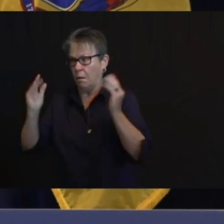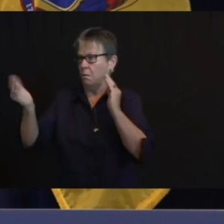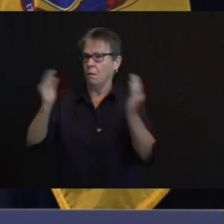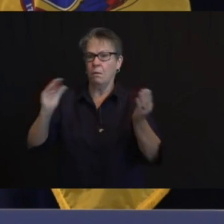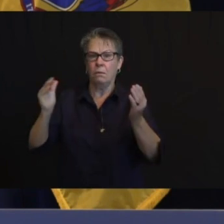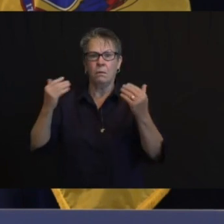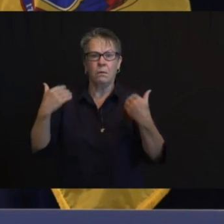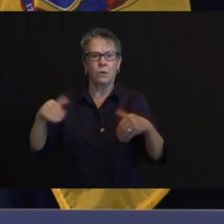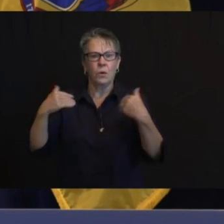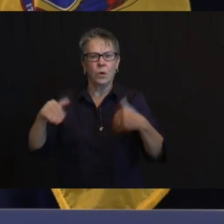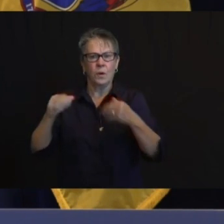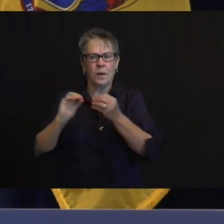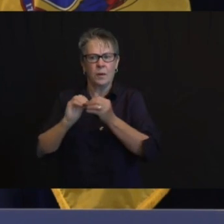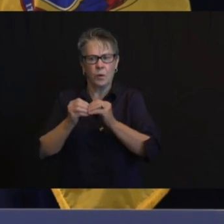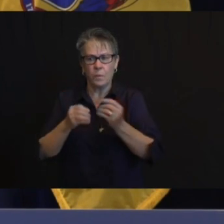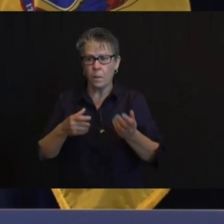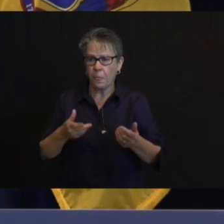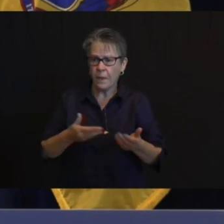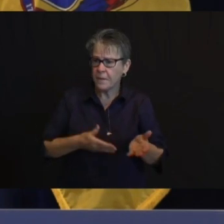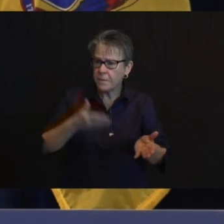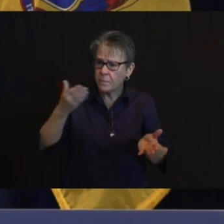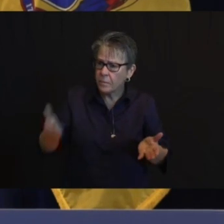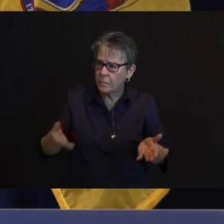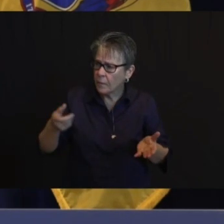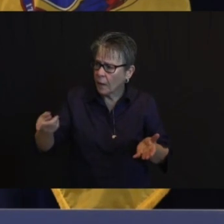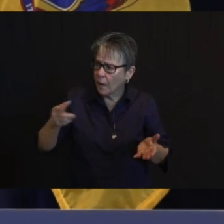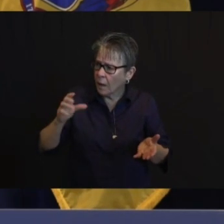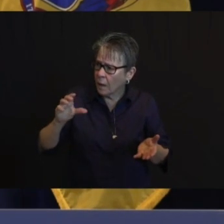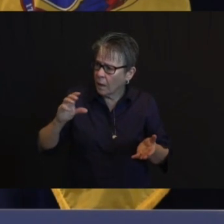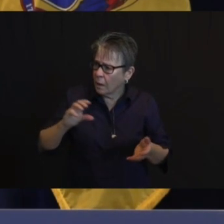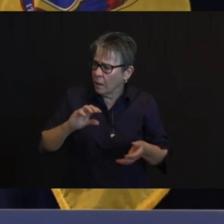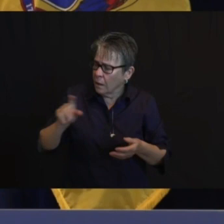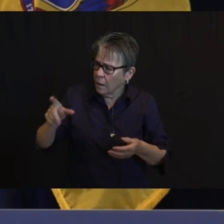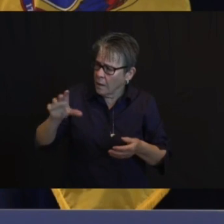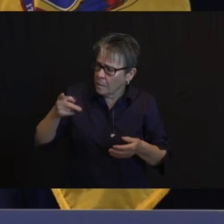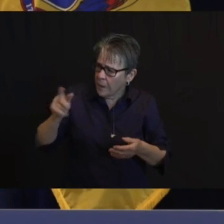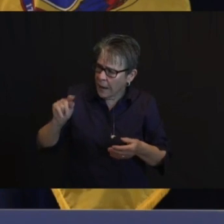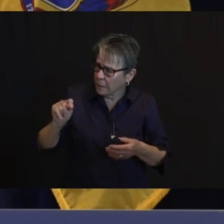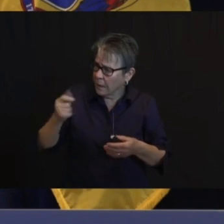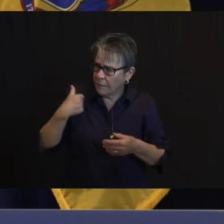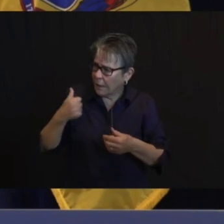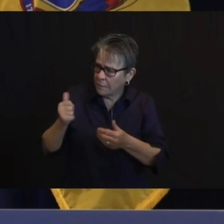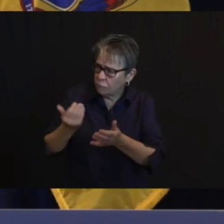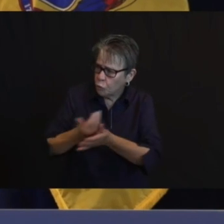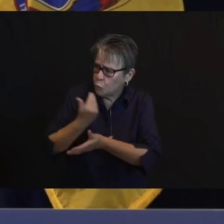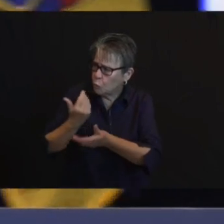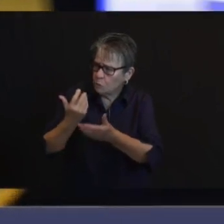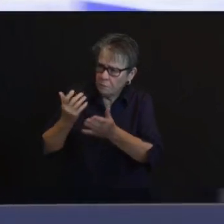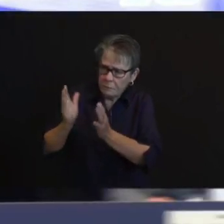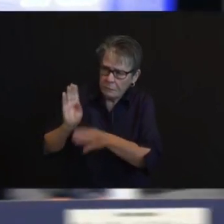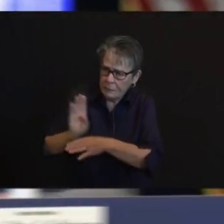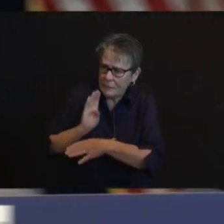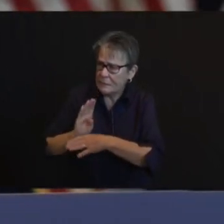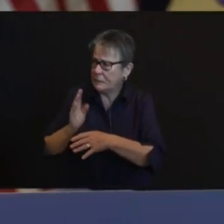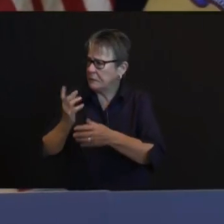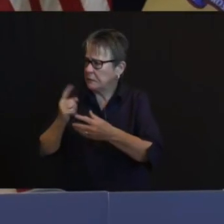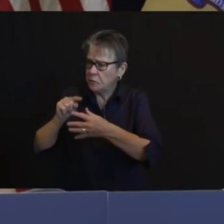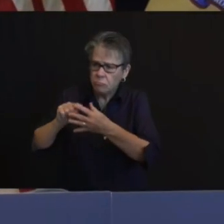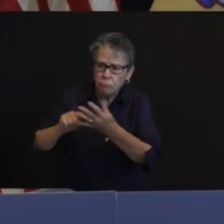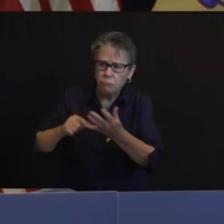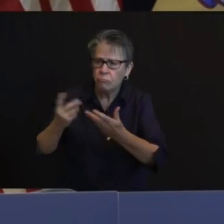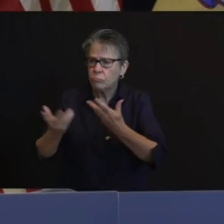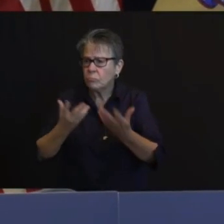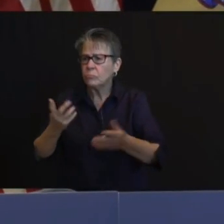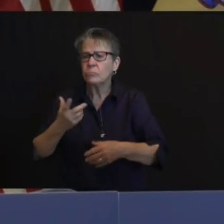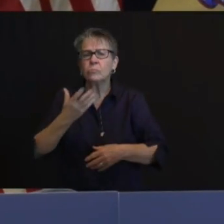know pretty busy compliance weekend. Yes. Good to have you. Thank you for everything. Over to you. Good afternoon, Governor, and